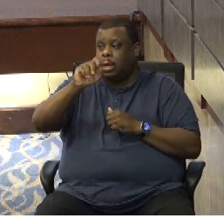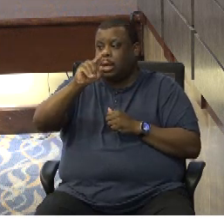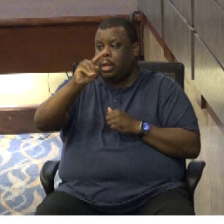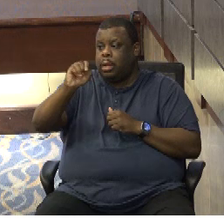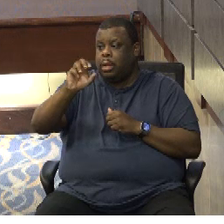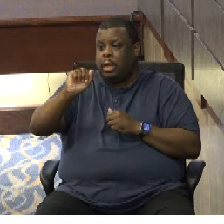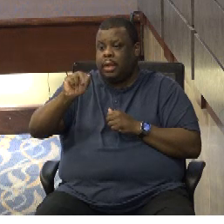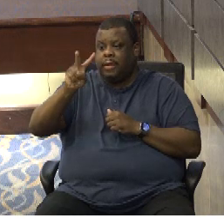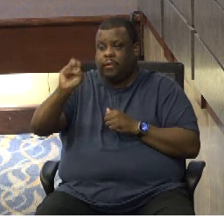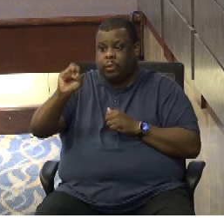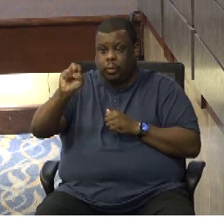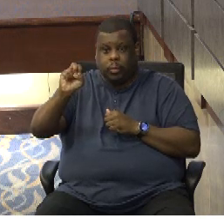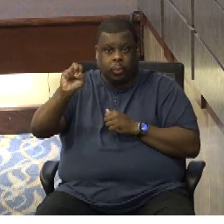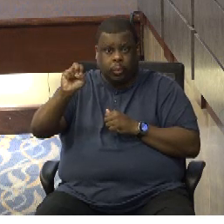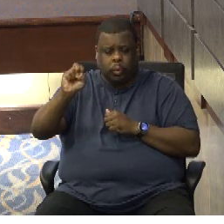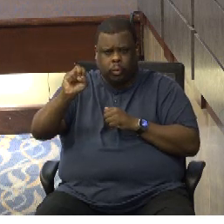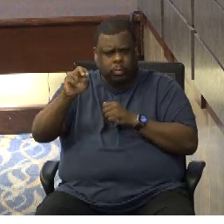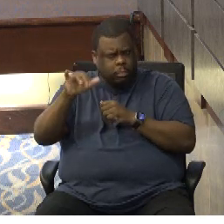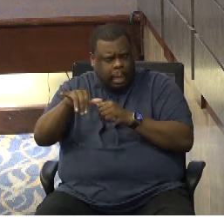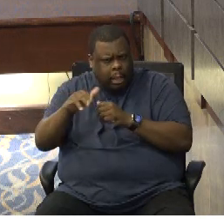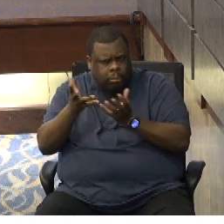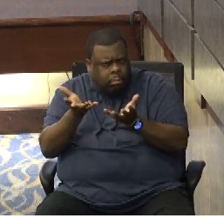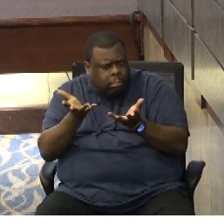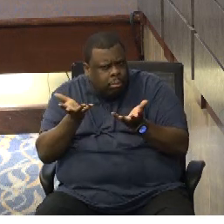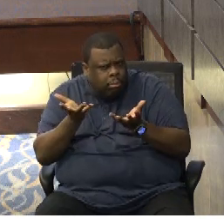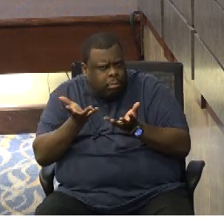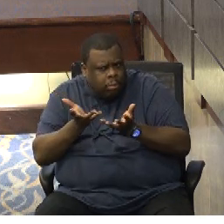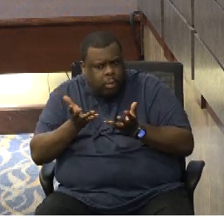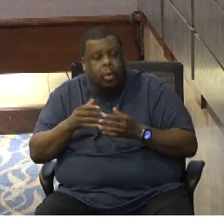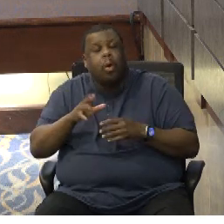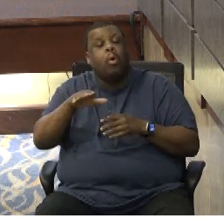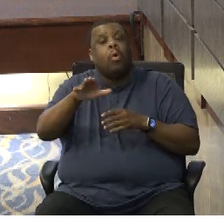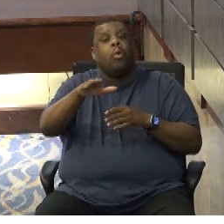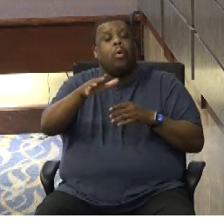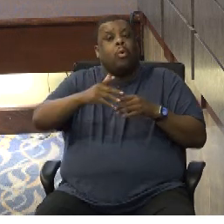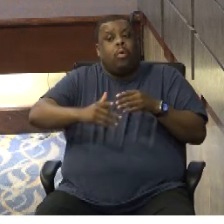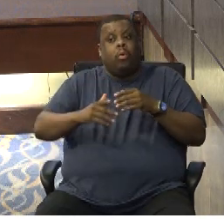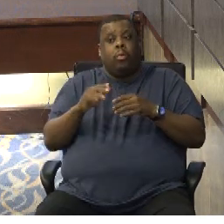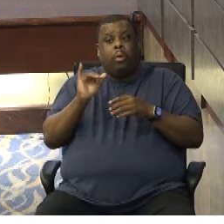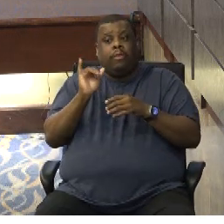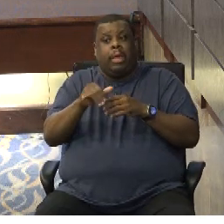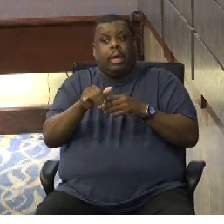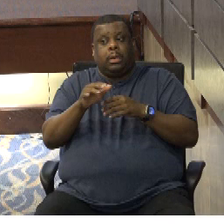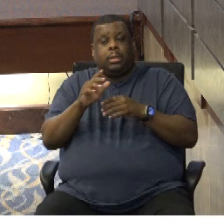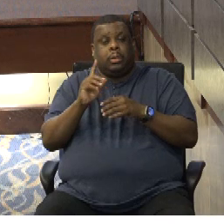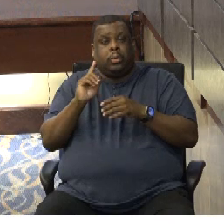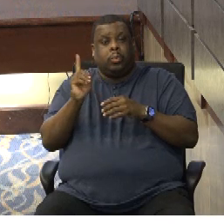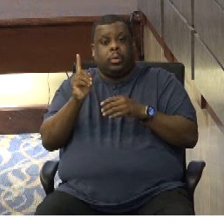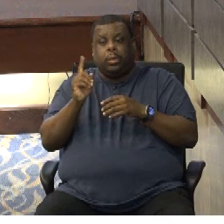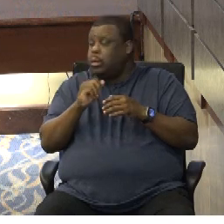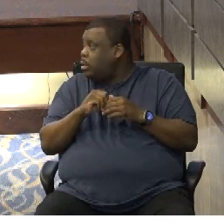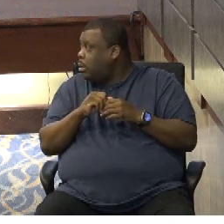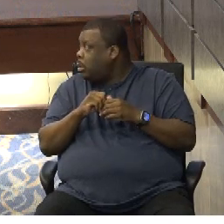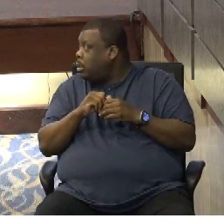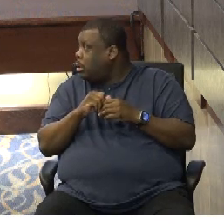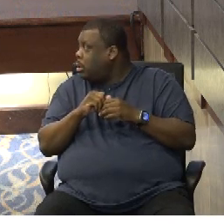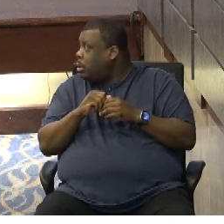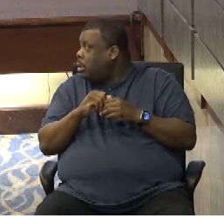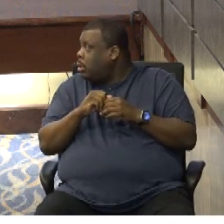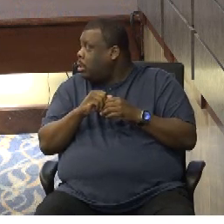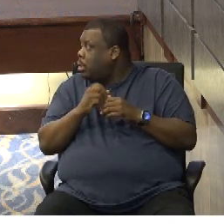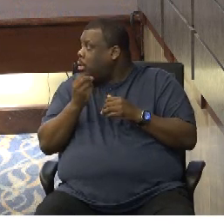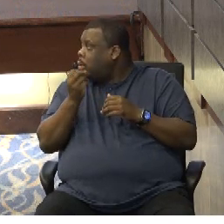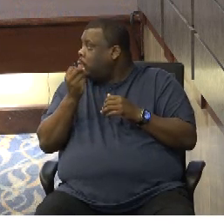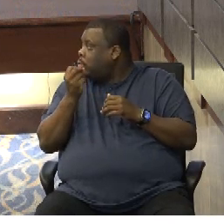is that where that's going? No, that is located in I believe it's the 18th Street, 12th